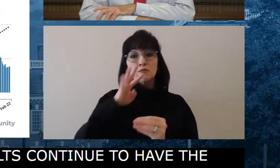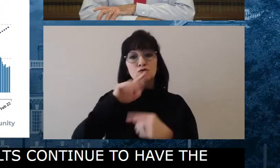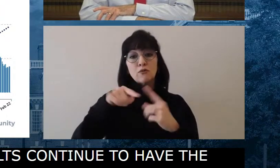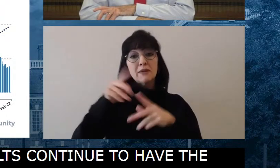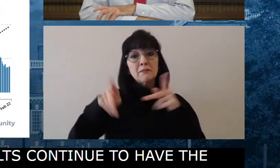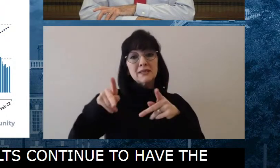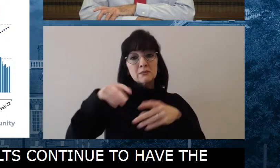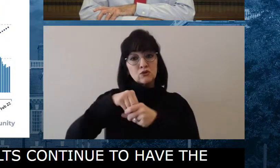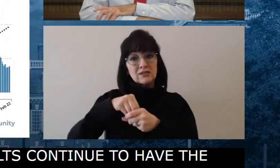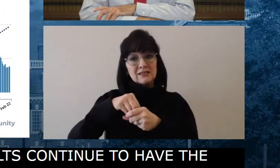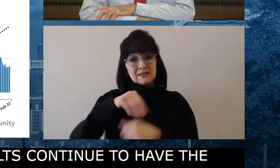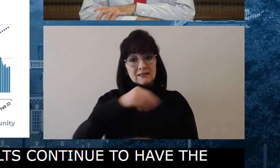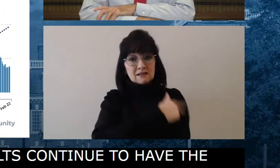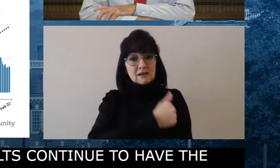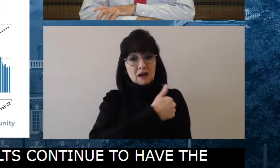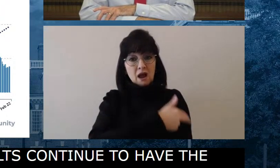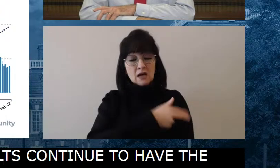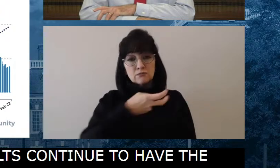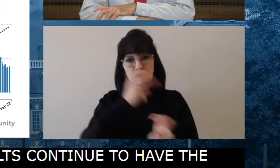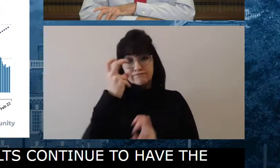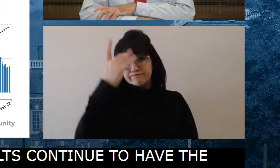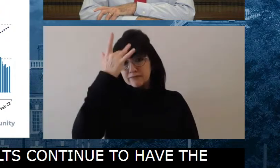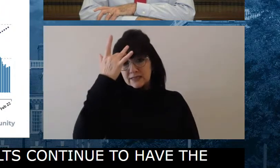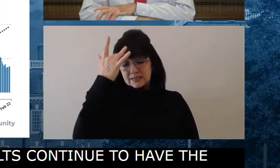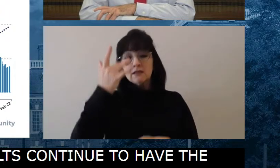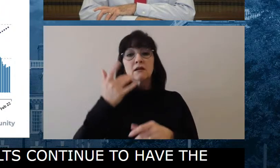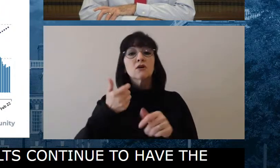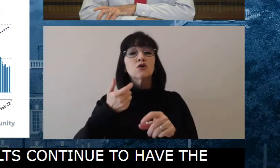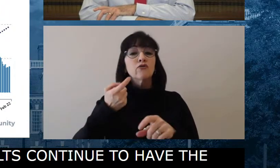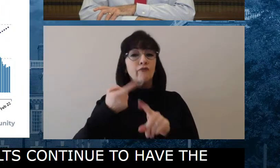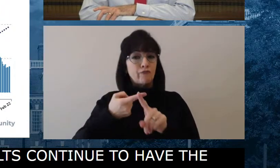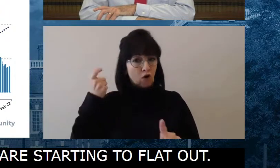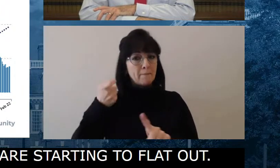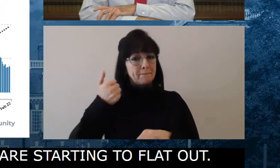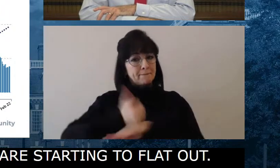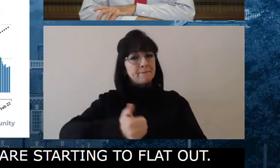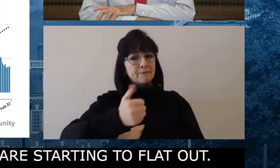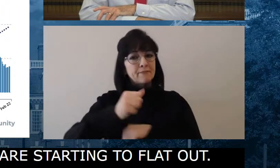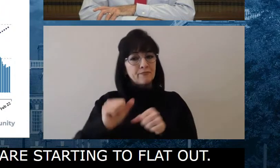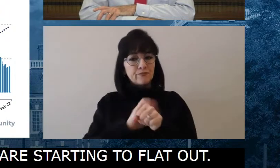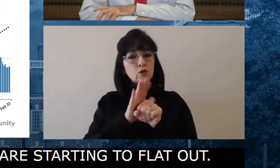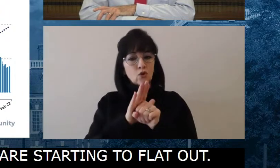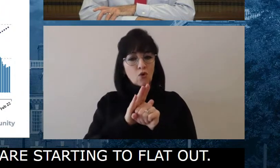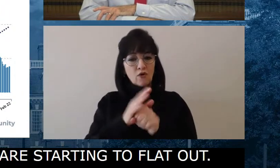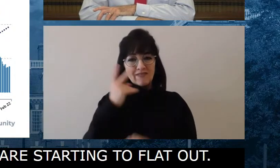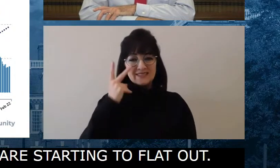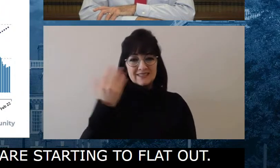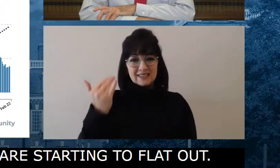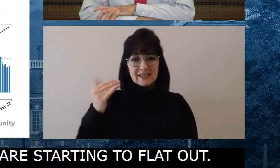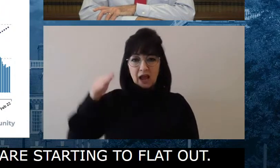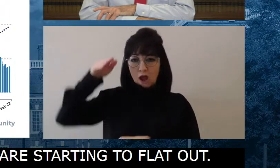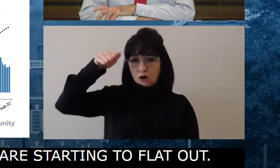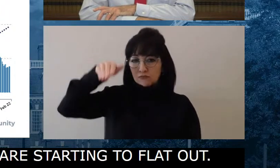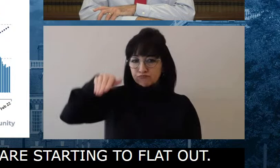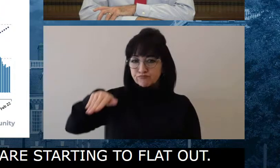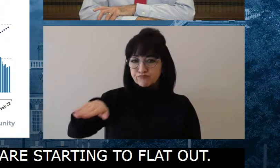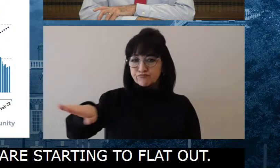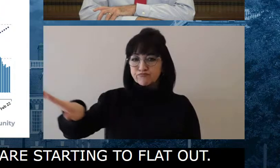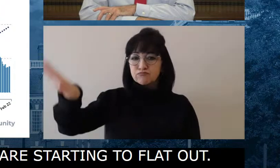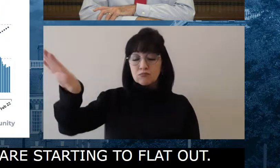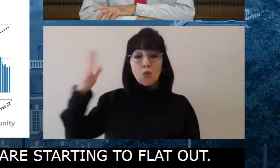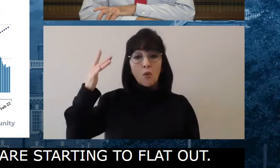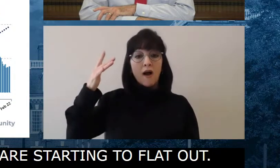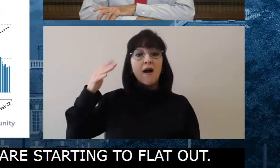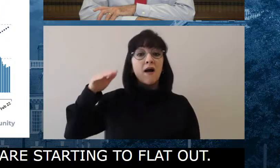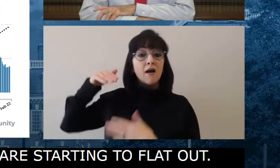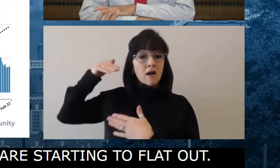the summer, as people moved outdoors, as we flattened the curve, had fewer